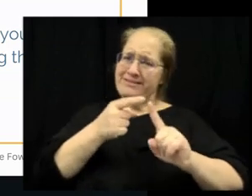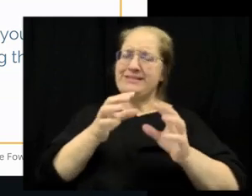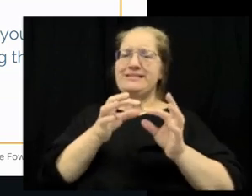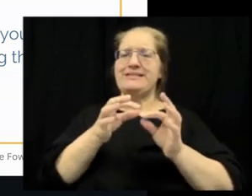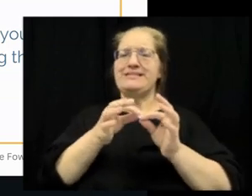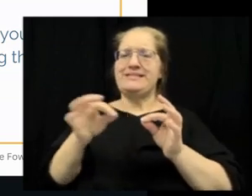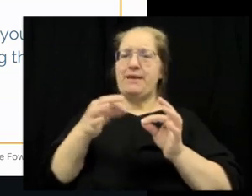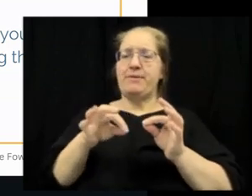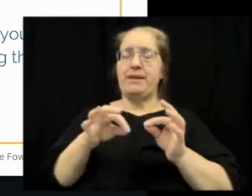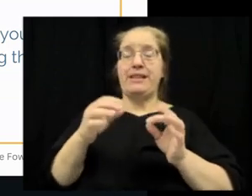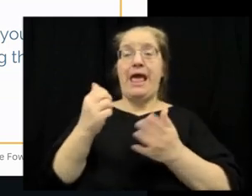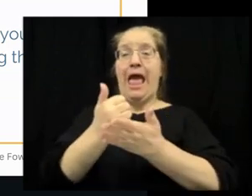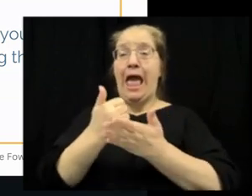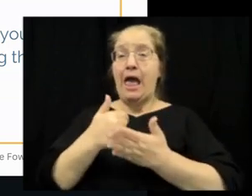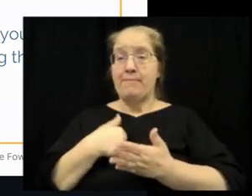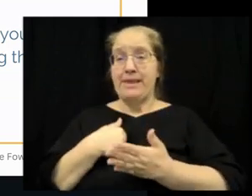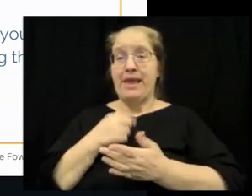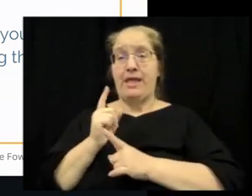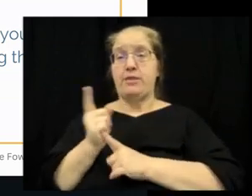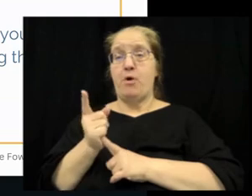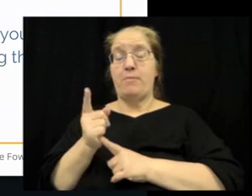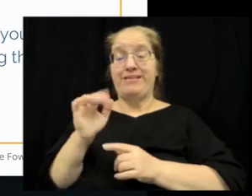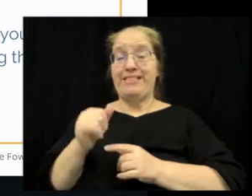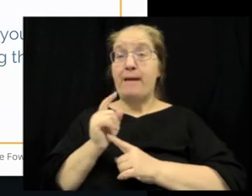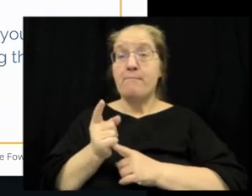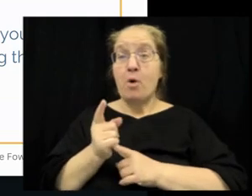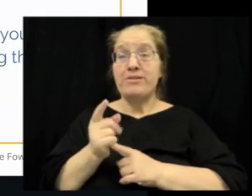your child, you want to scream at whoever's in the house with you.